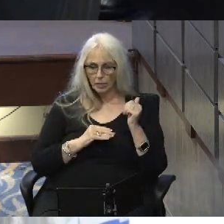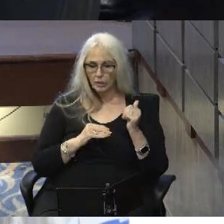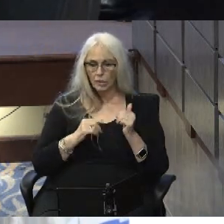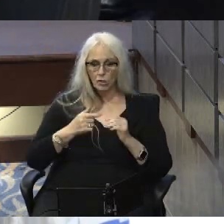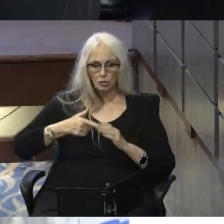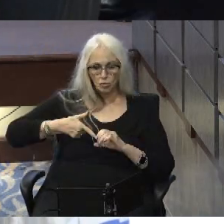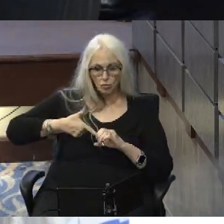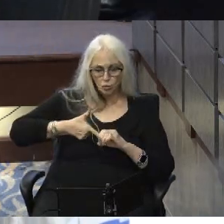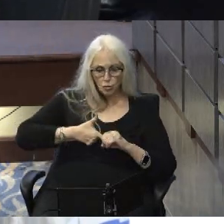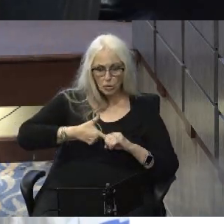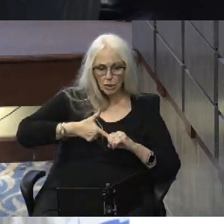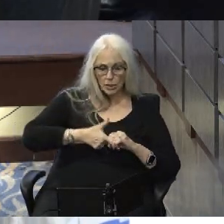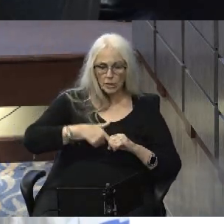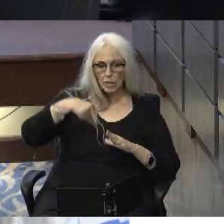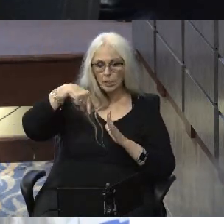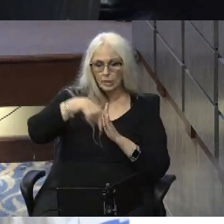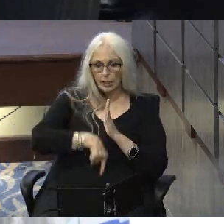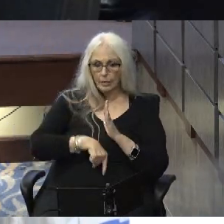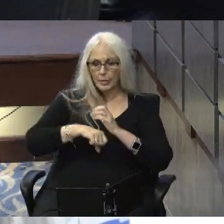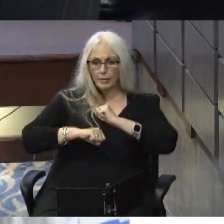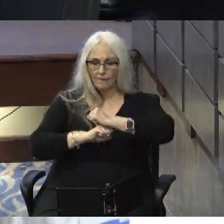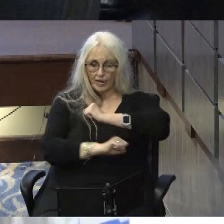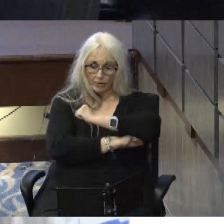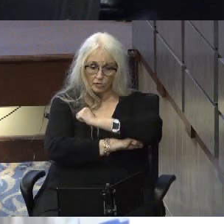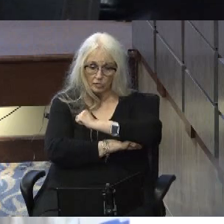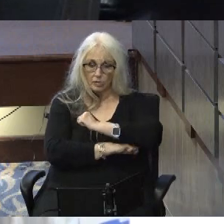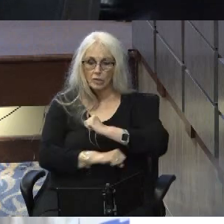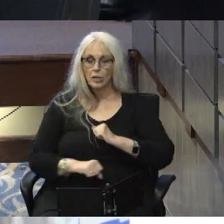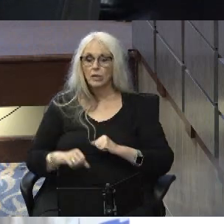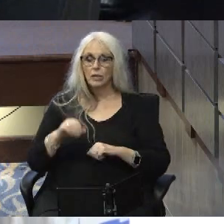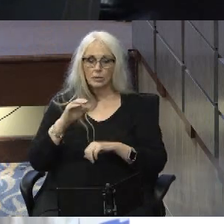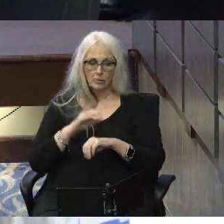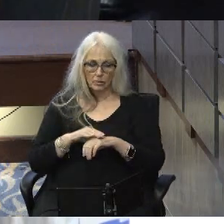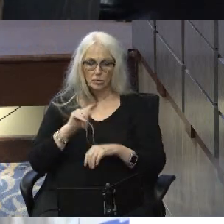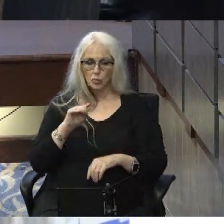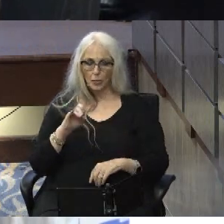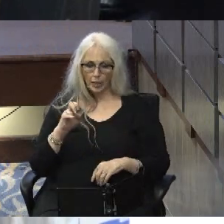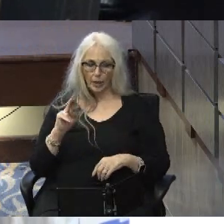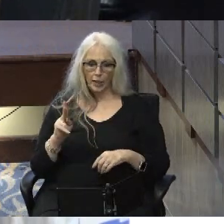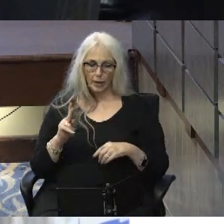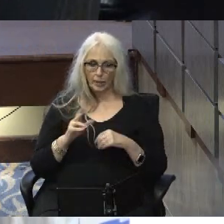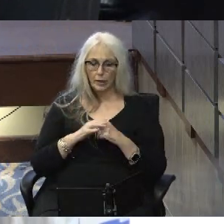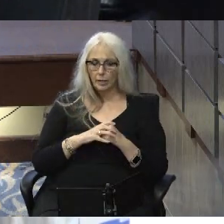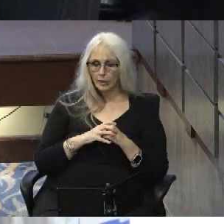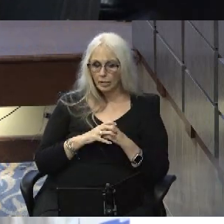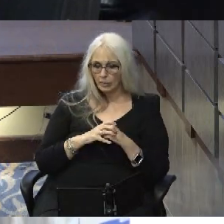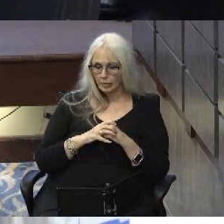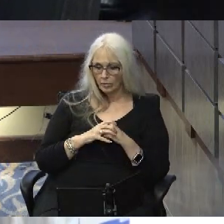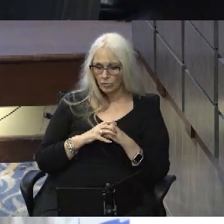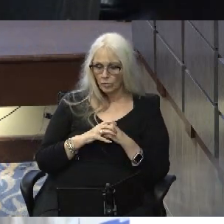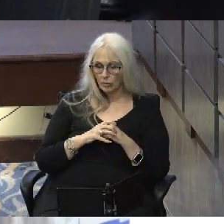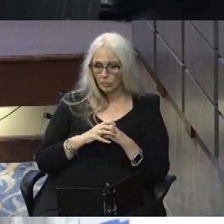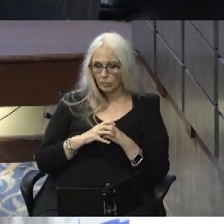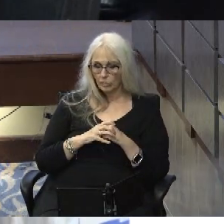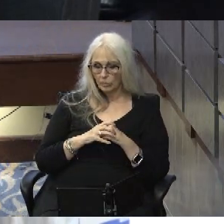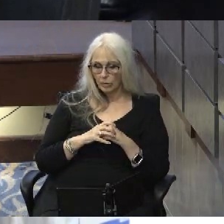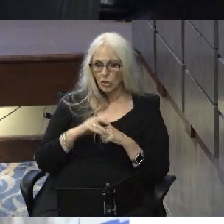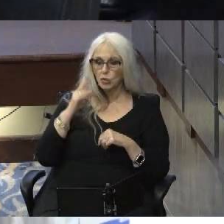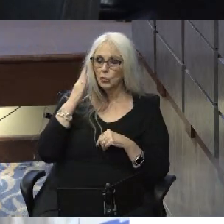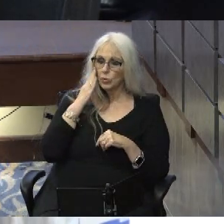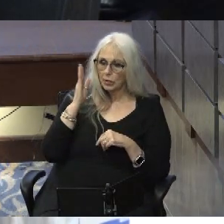deep foundations. That piece is on its own track. We've decoupled the design of the facade, which you'll see here